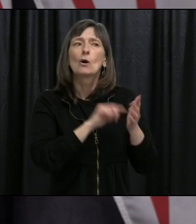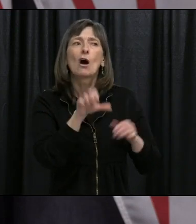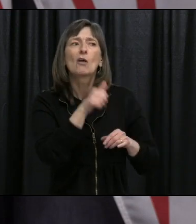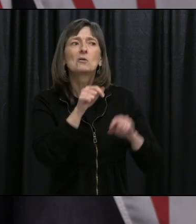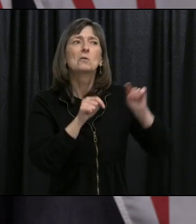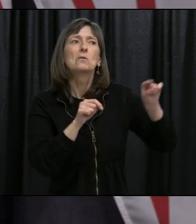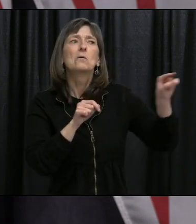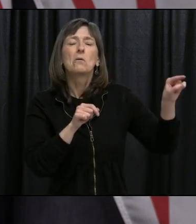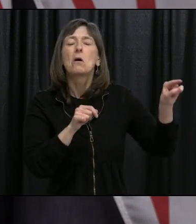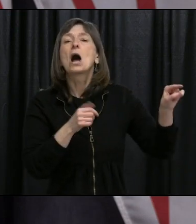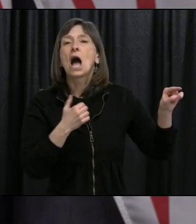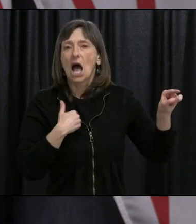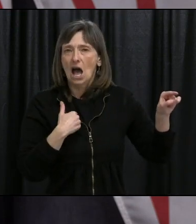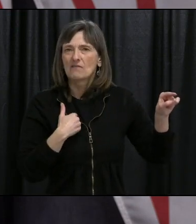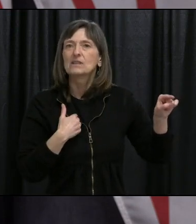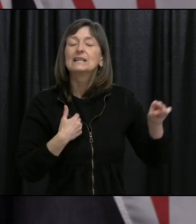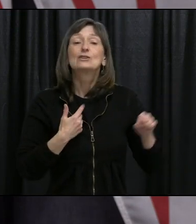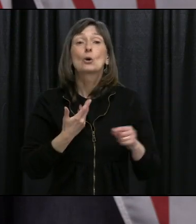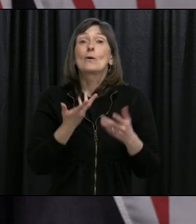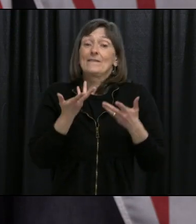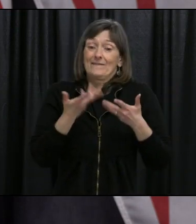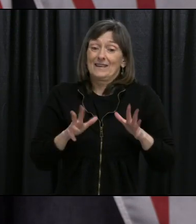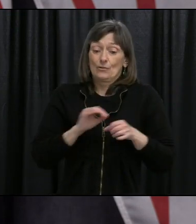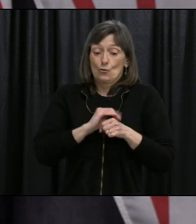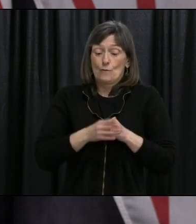of post-inflammatory